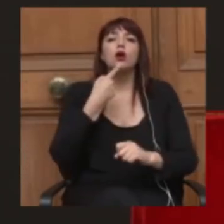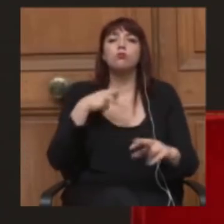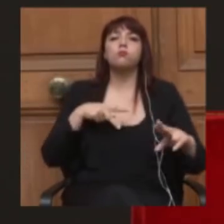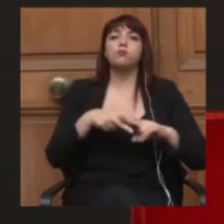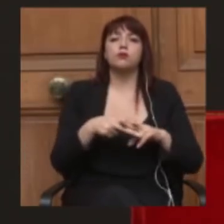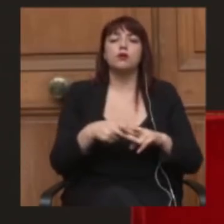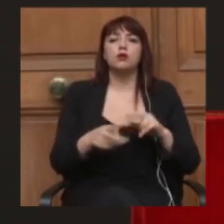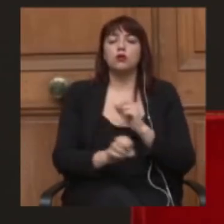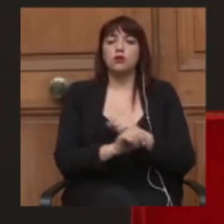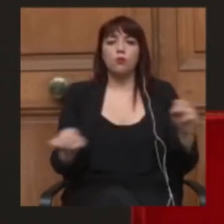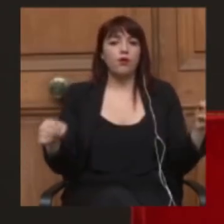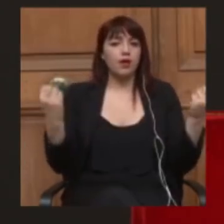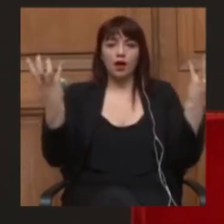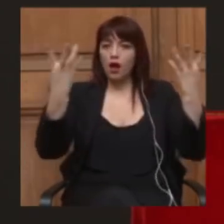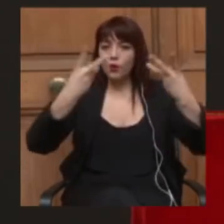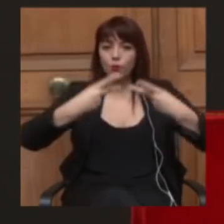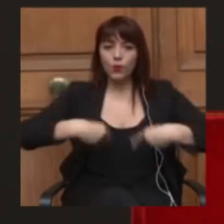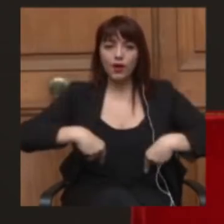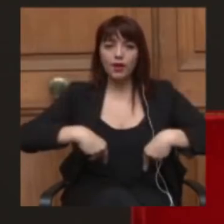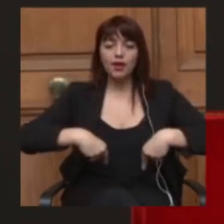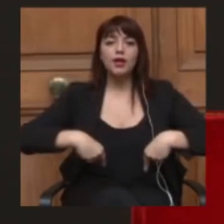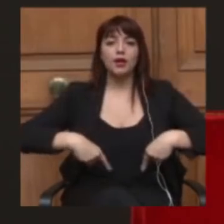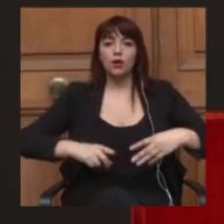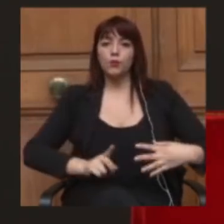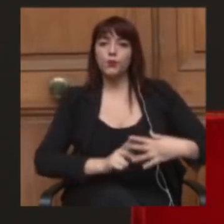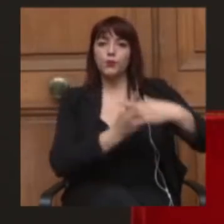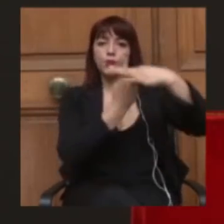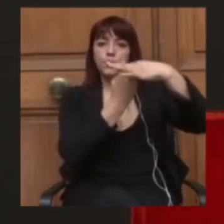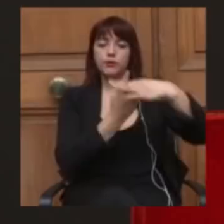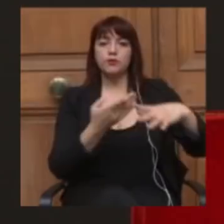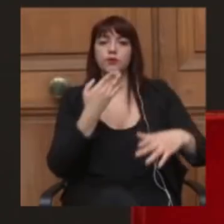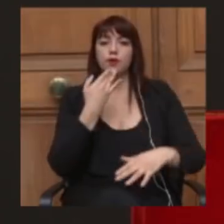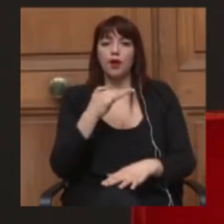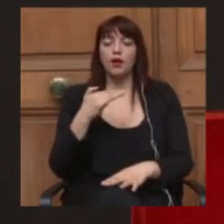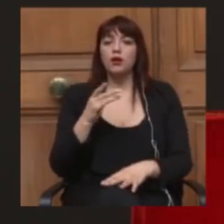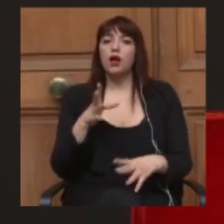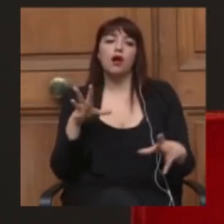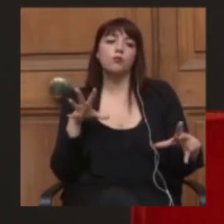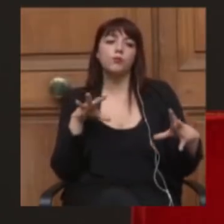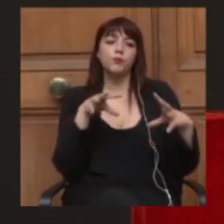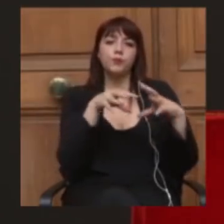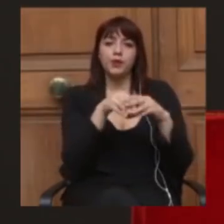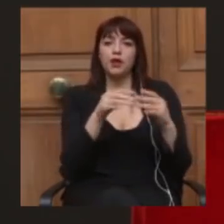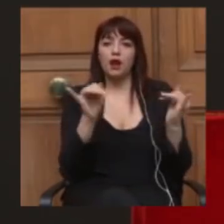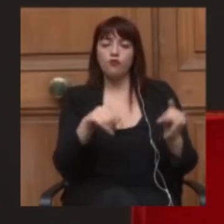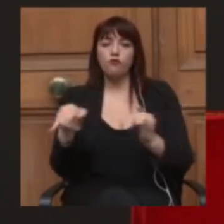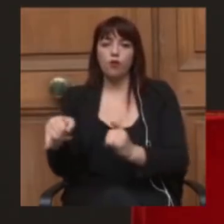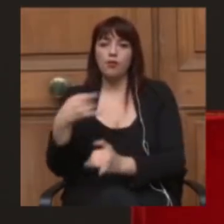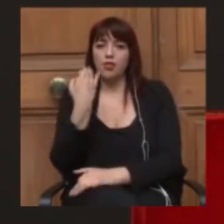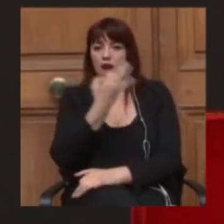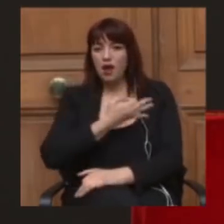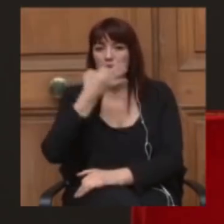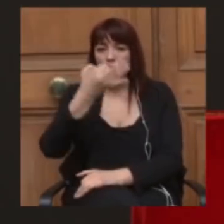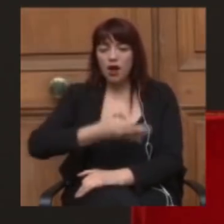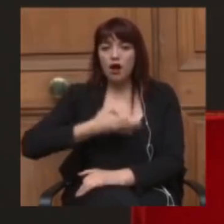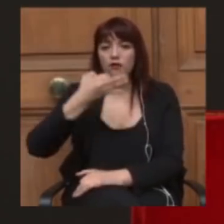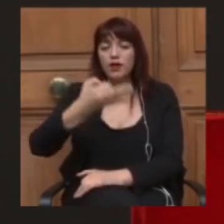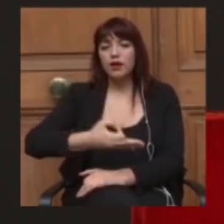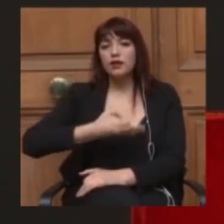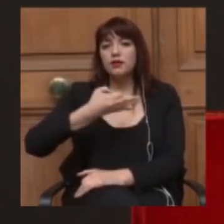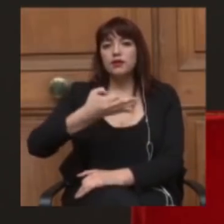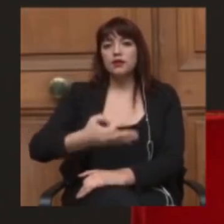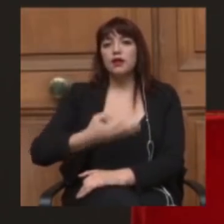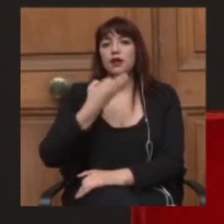incalculable emerges, something that does not fit into the form of the word or even the syntactical